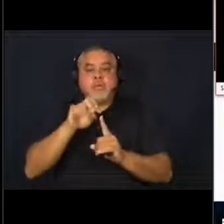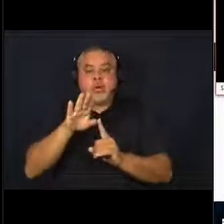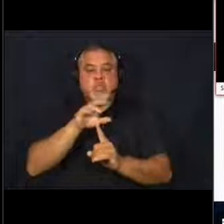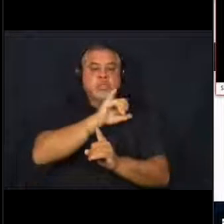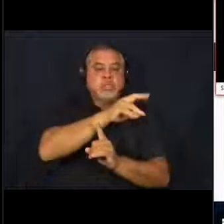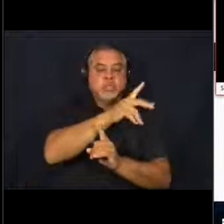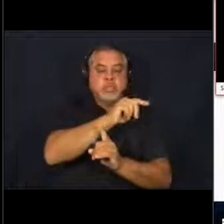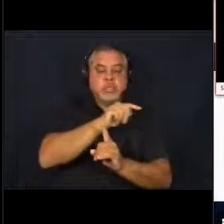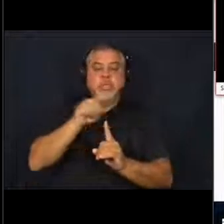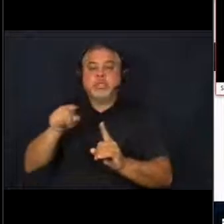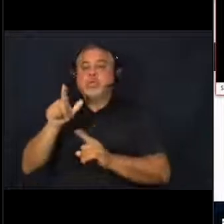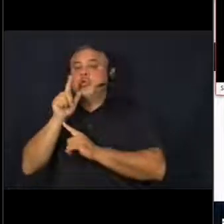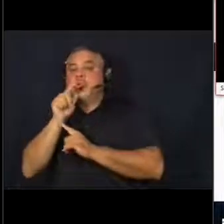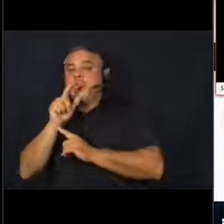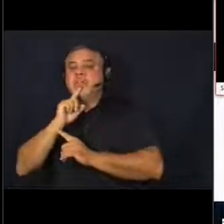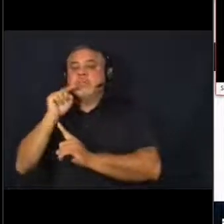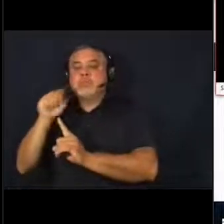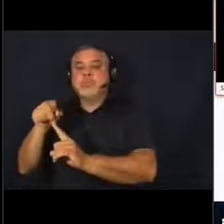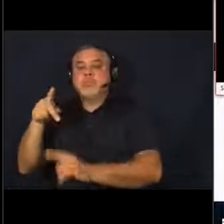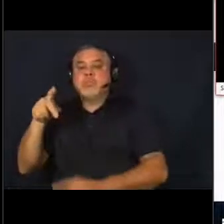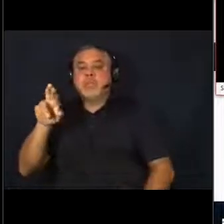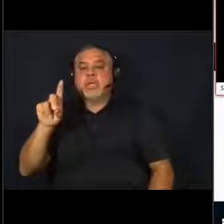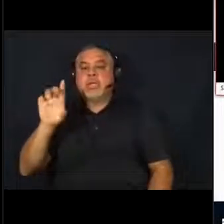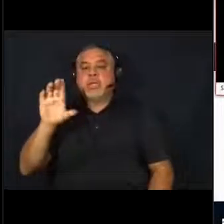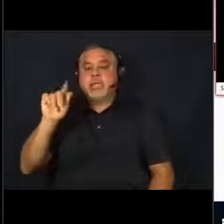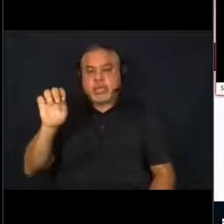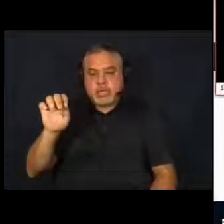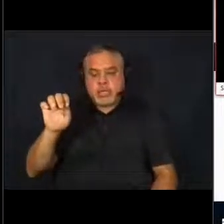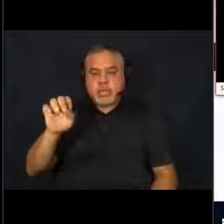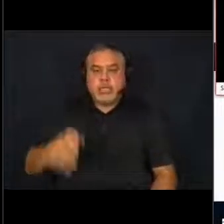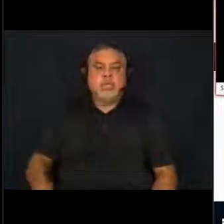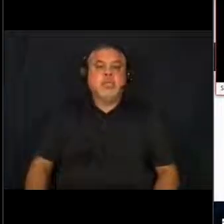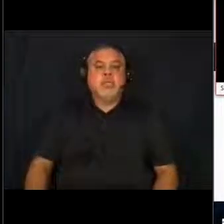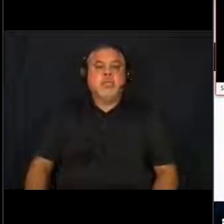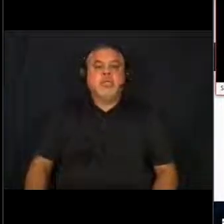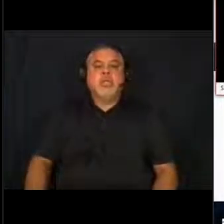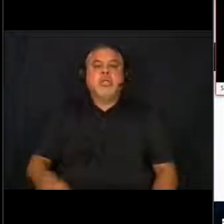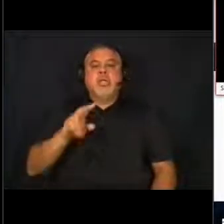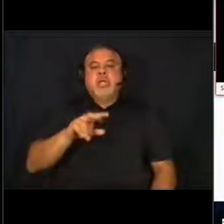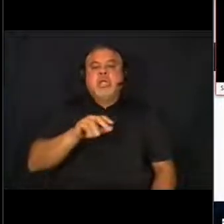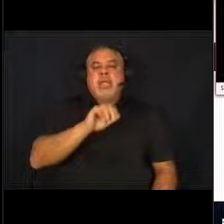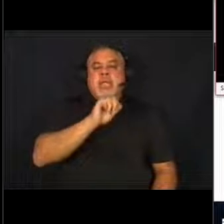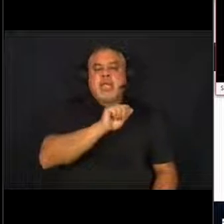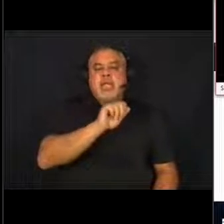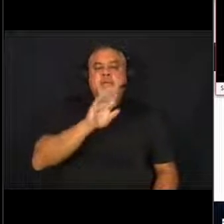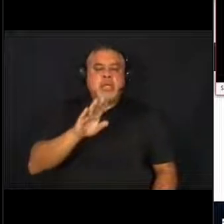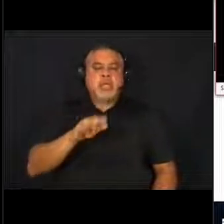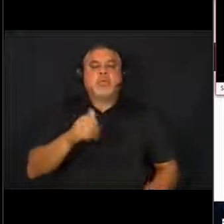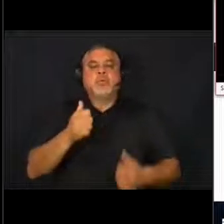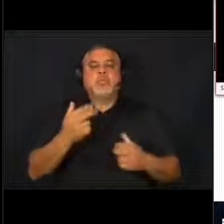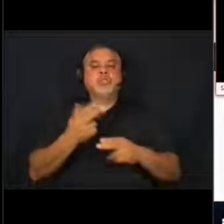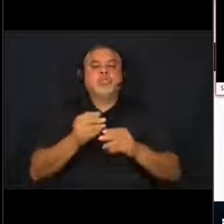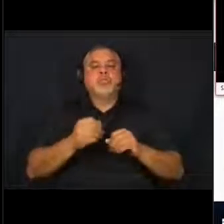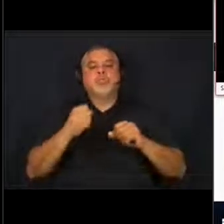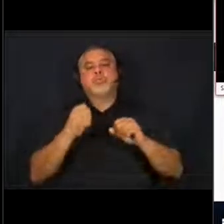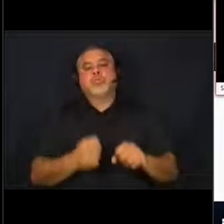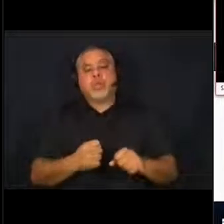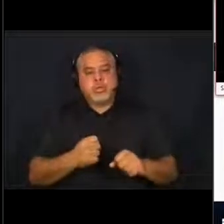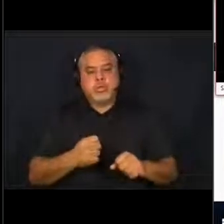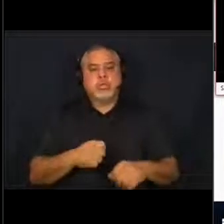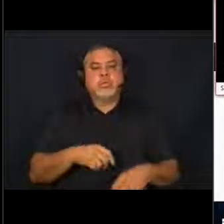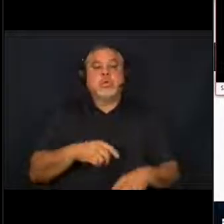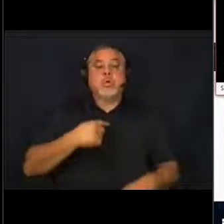or whom is the predicate. So let's look at A and B here. Which uses the stronger word? We